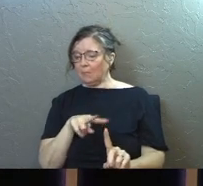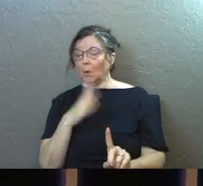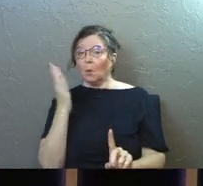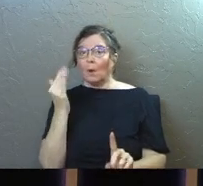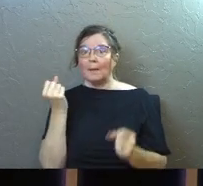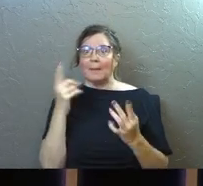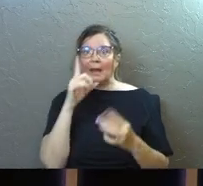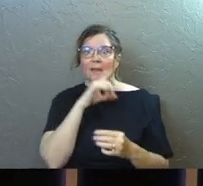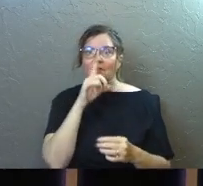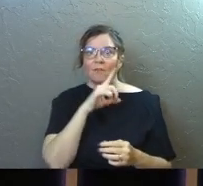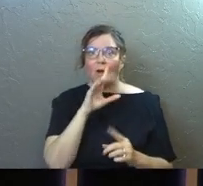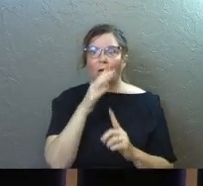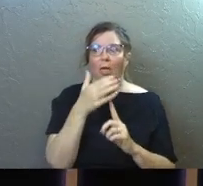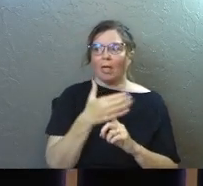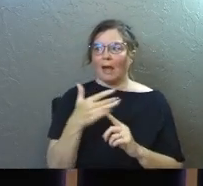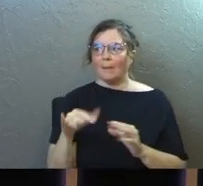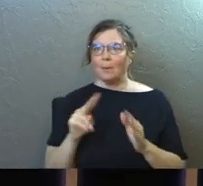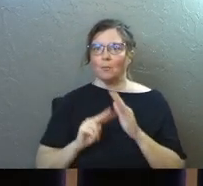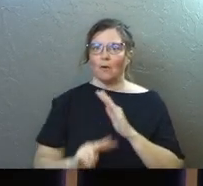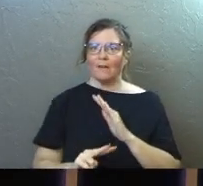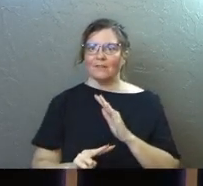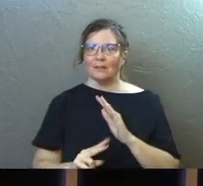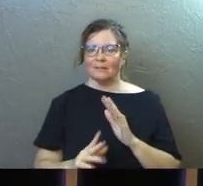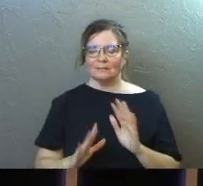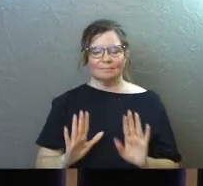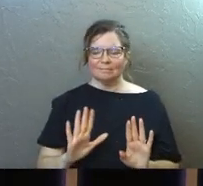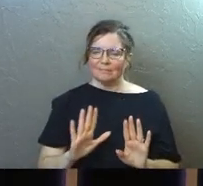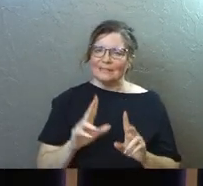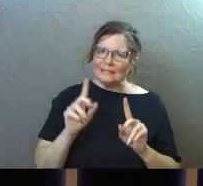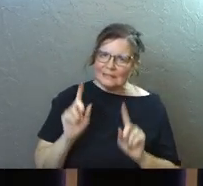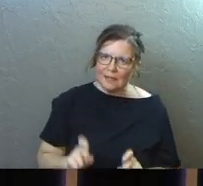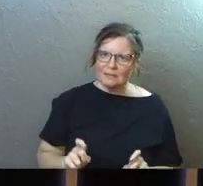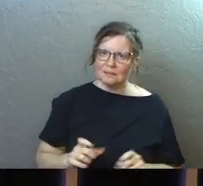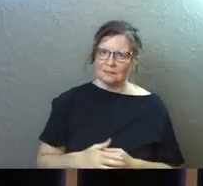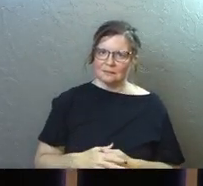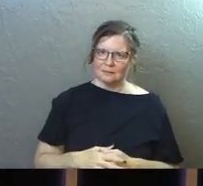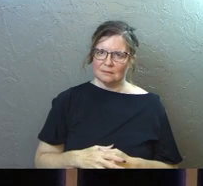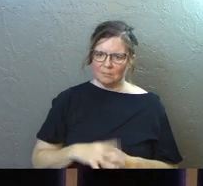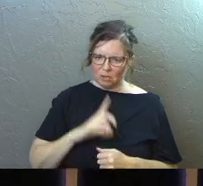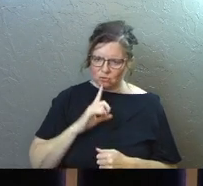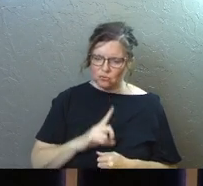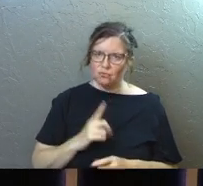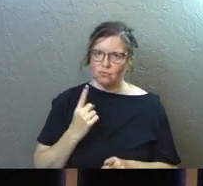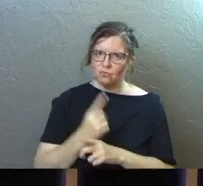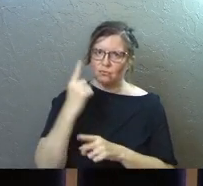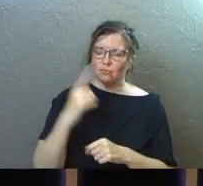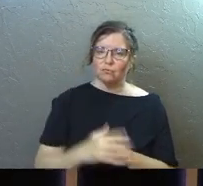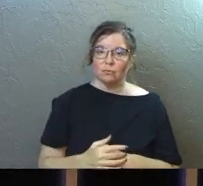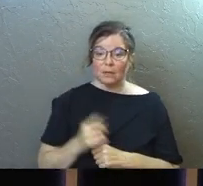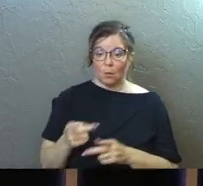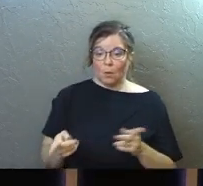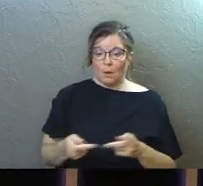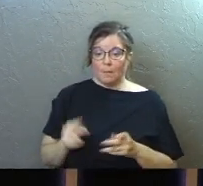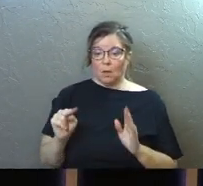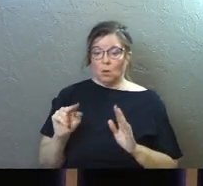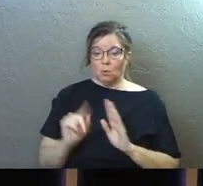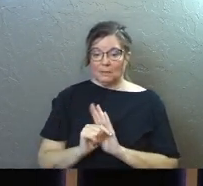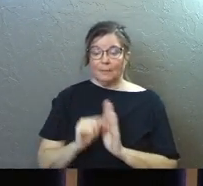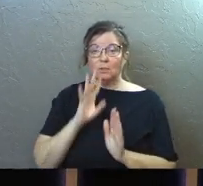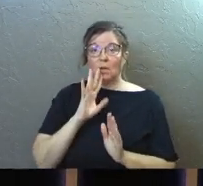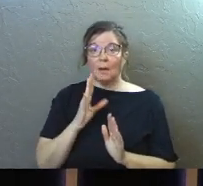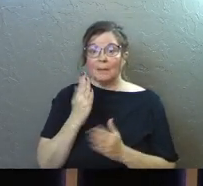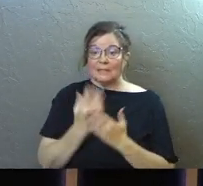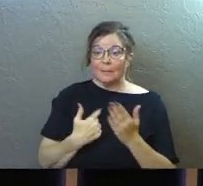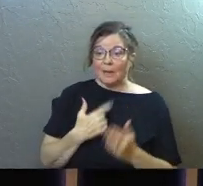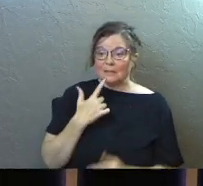into the world. Test it. This is just one spot of many in the New Testament where it talks about the fact that someone